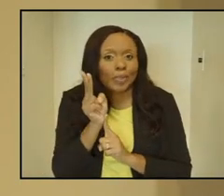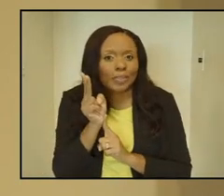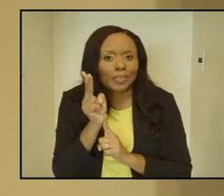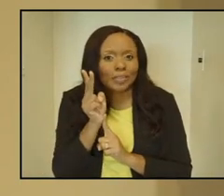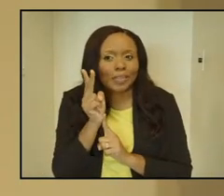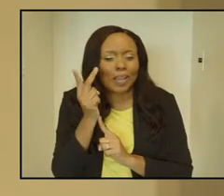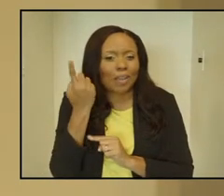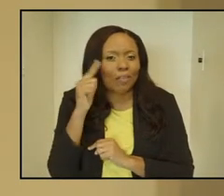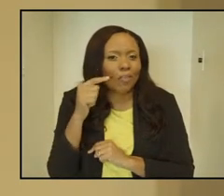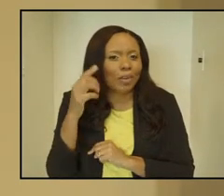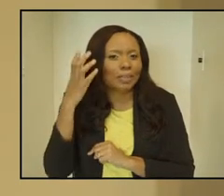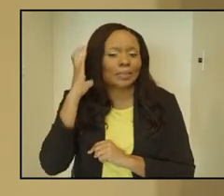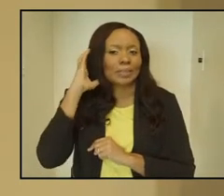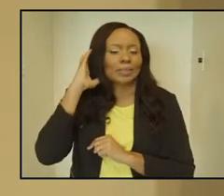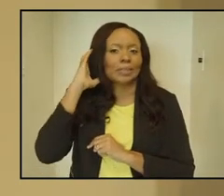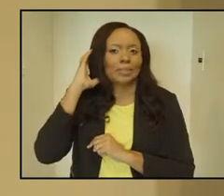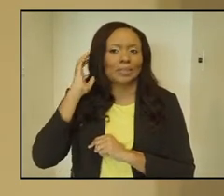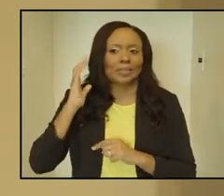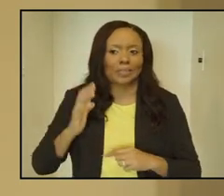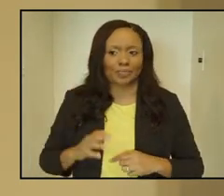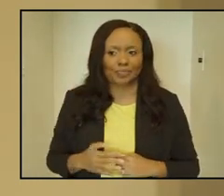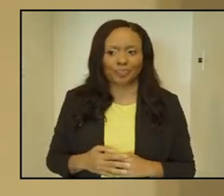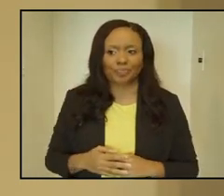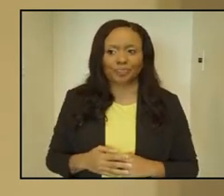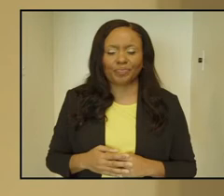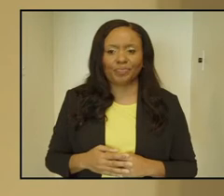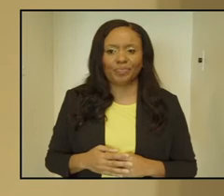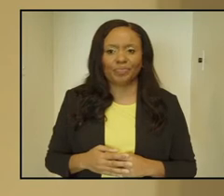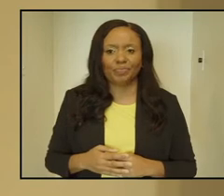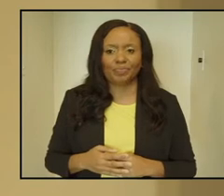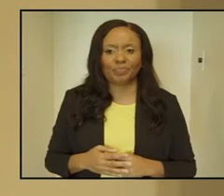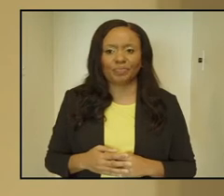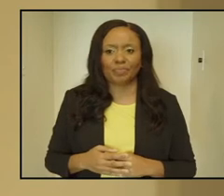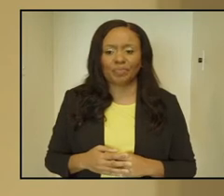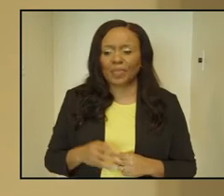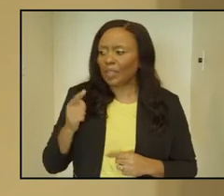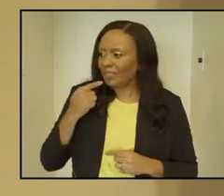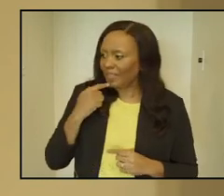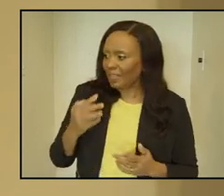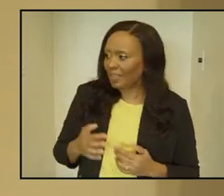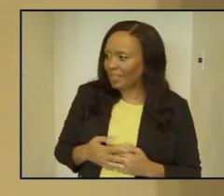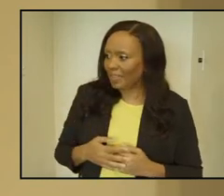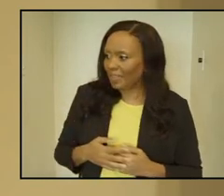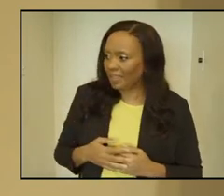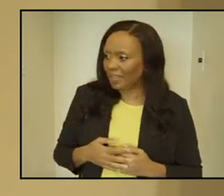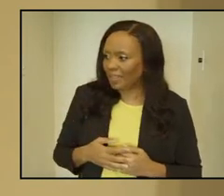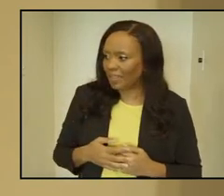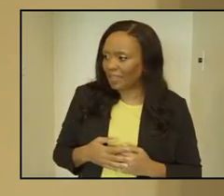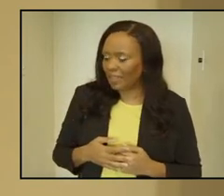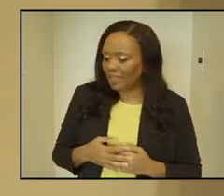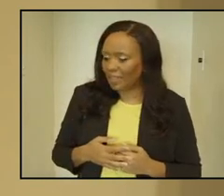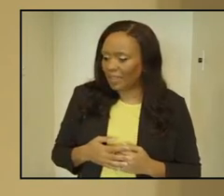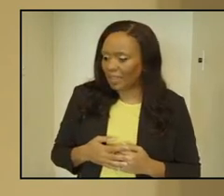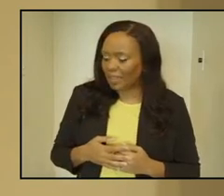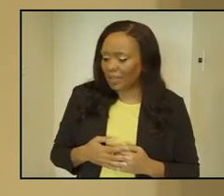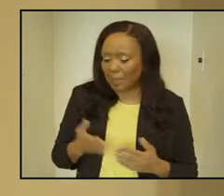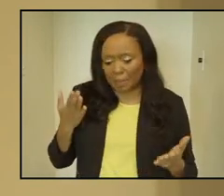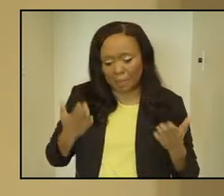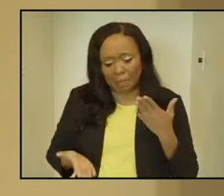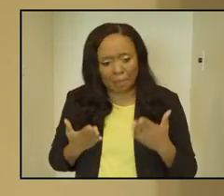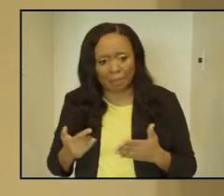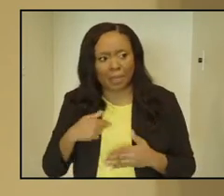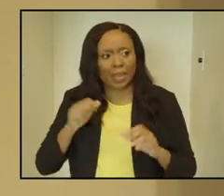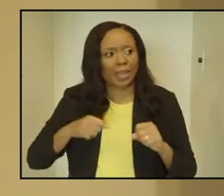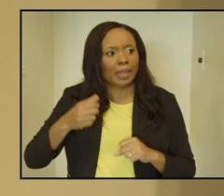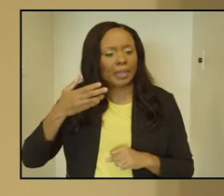2 minutes. And immediately you make the judgment. Is this something I can deal with now? Or is this something that